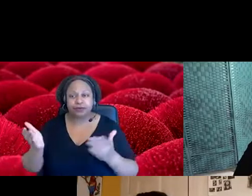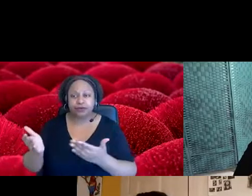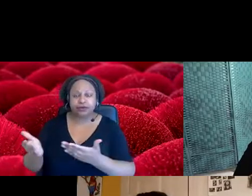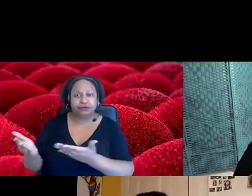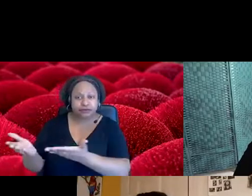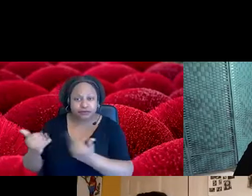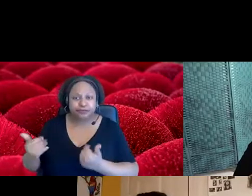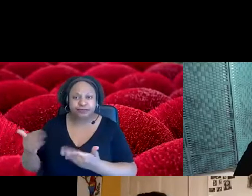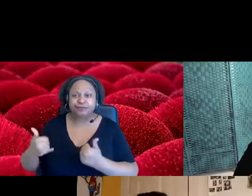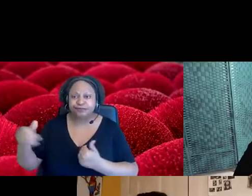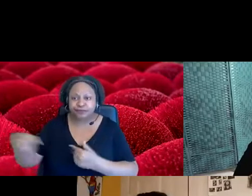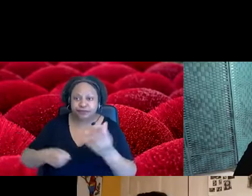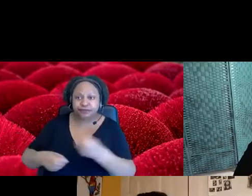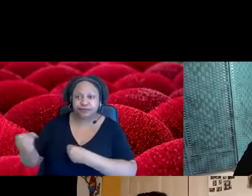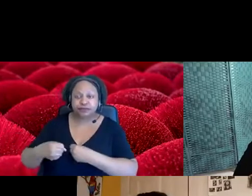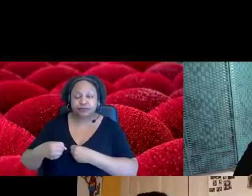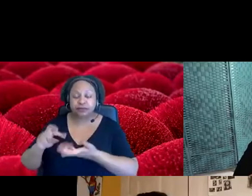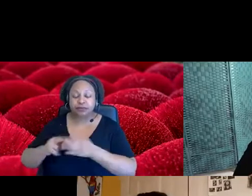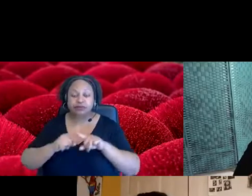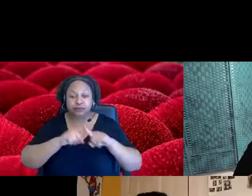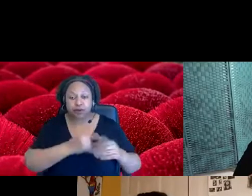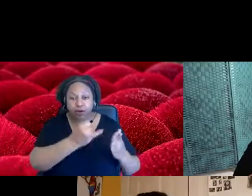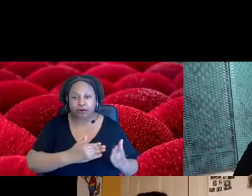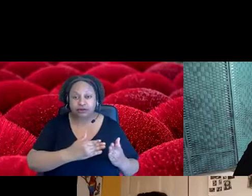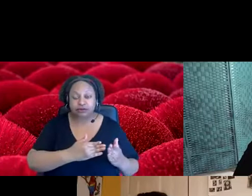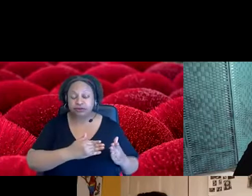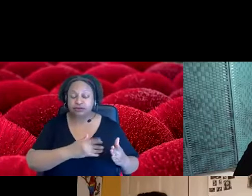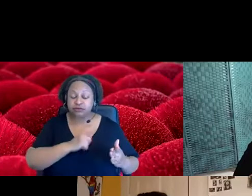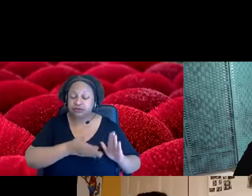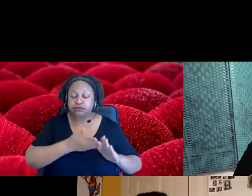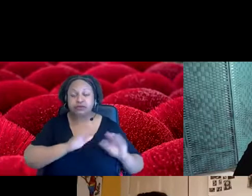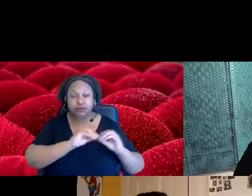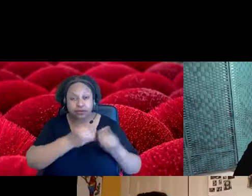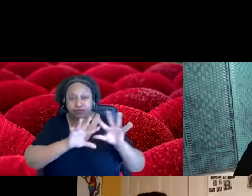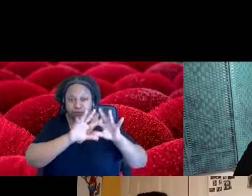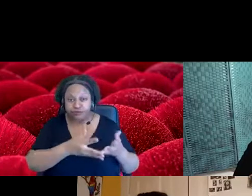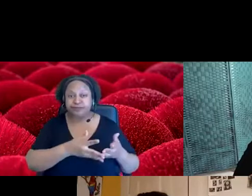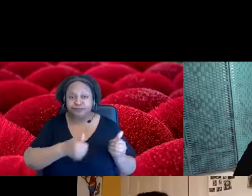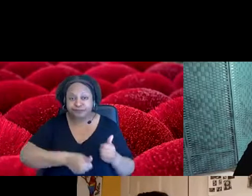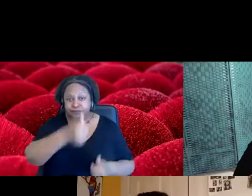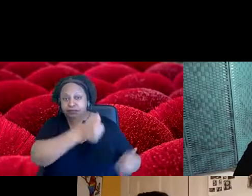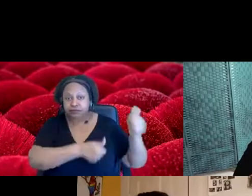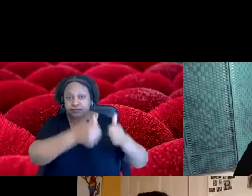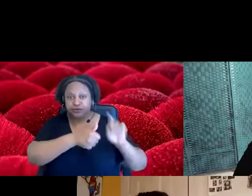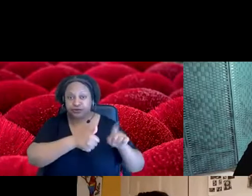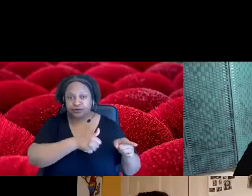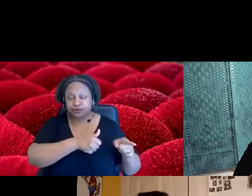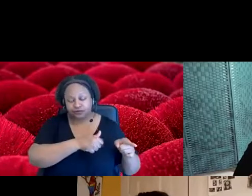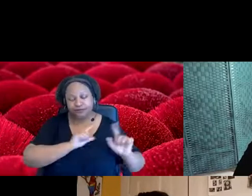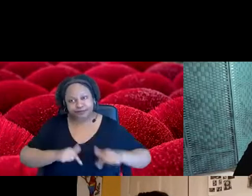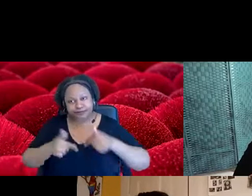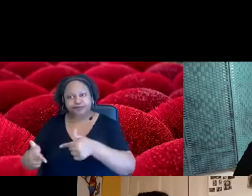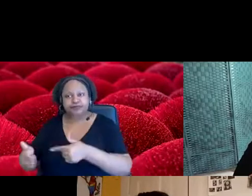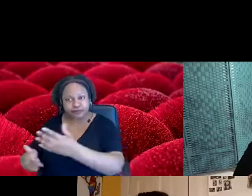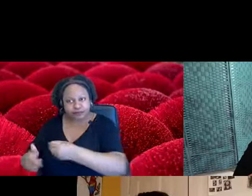artists to run organizations. So that these people who are, you know, what she did with the Theatre